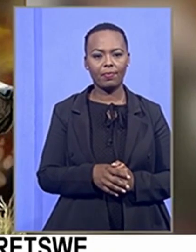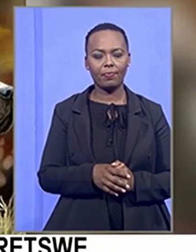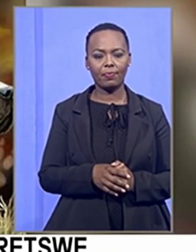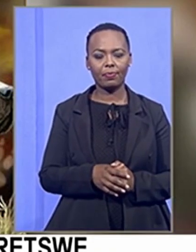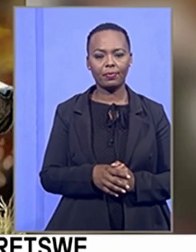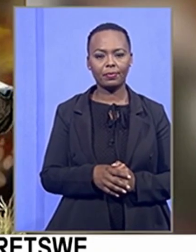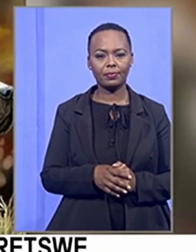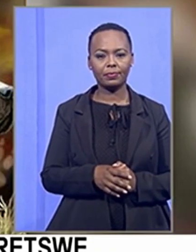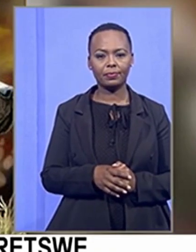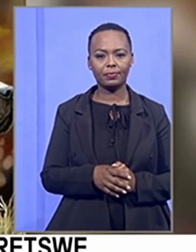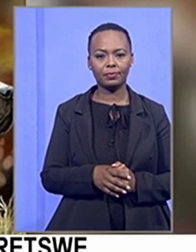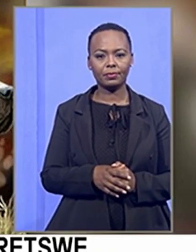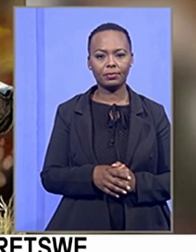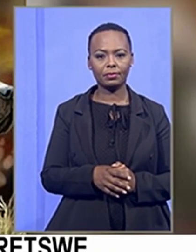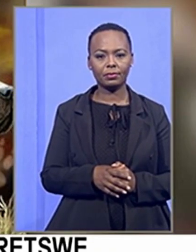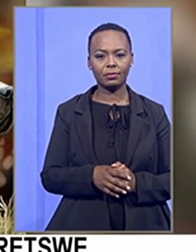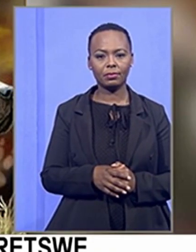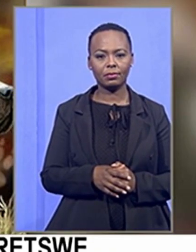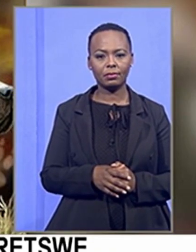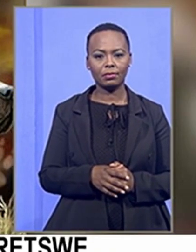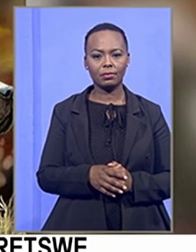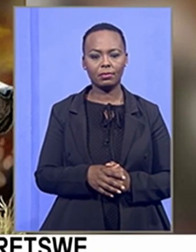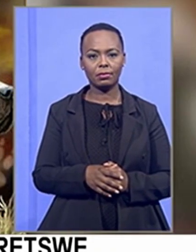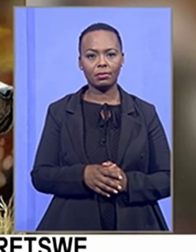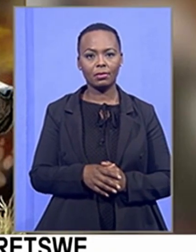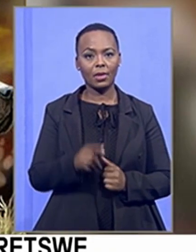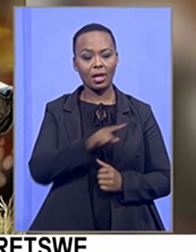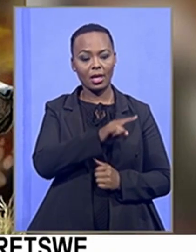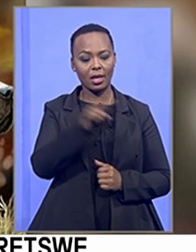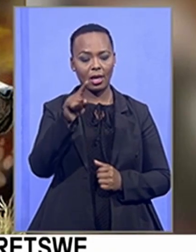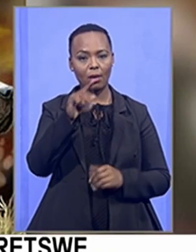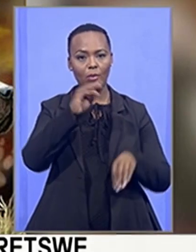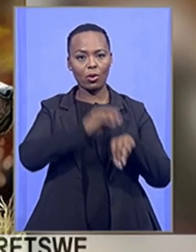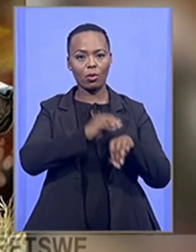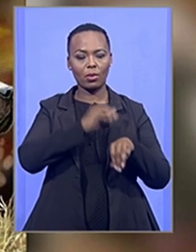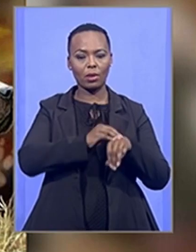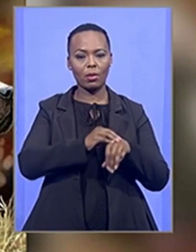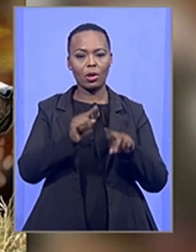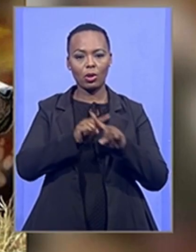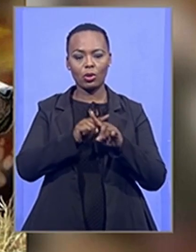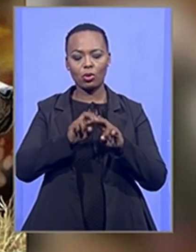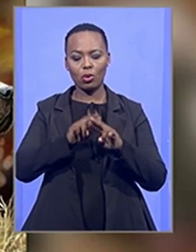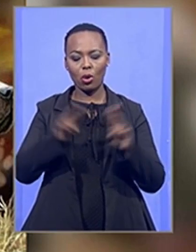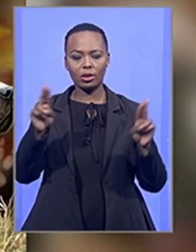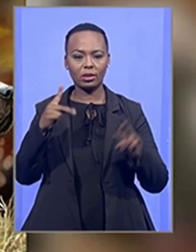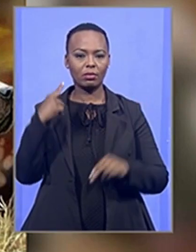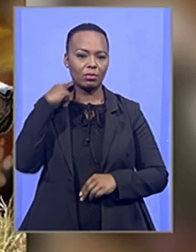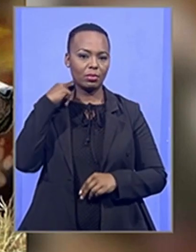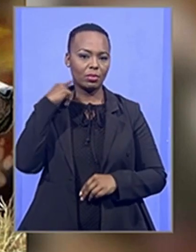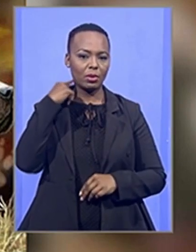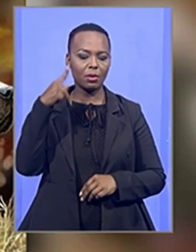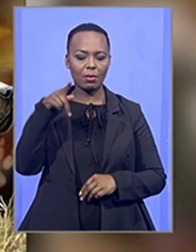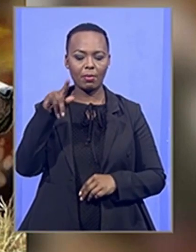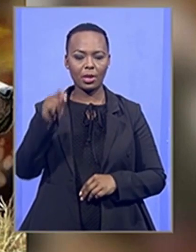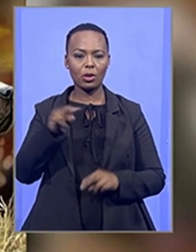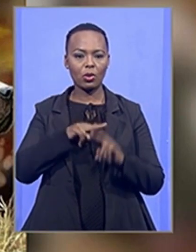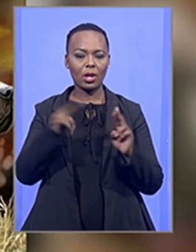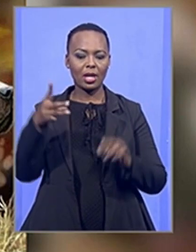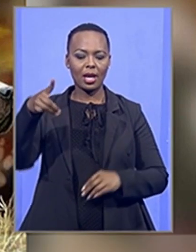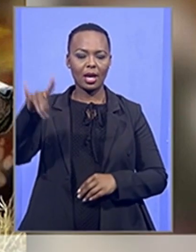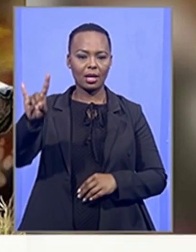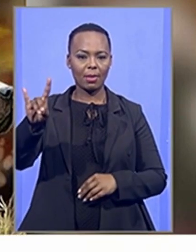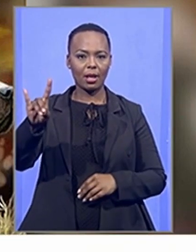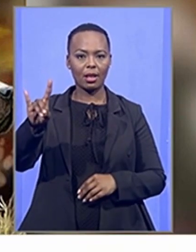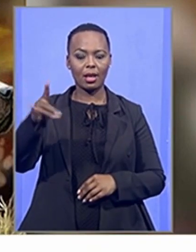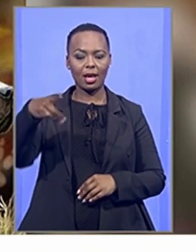Get rid of them because they are the problem, not pit bulls, not animals. Animals